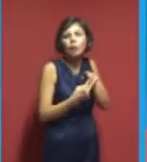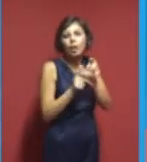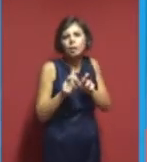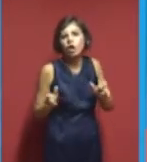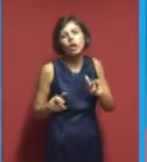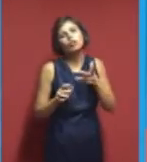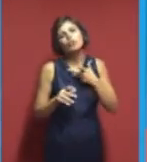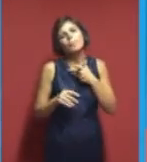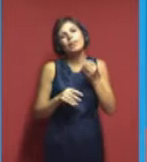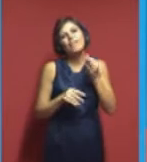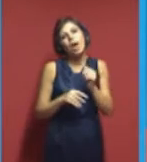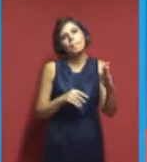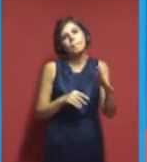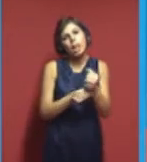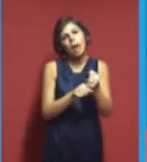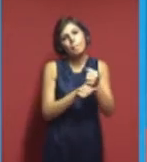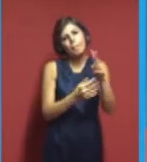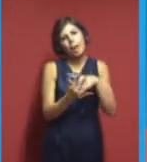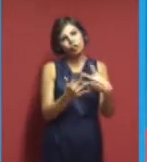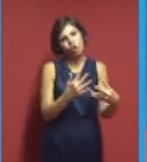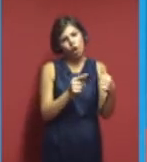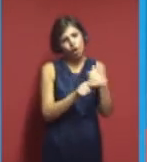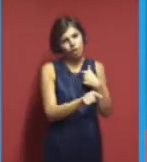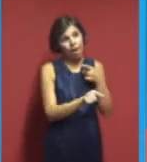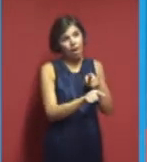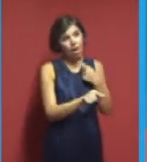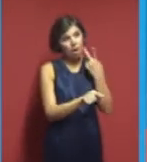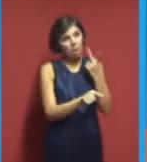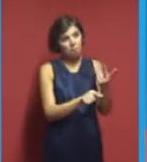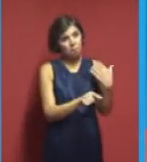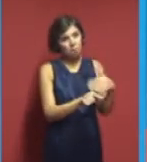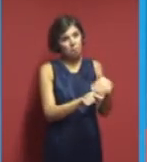in May, it has been so impressive. Come in, come in. Tomas Diez.